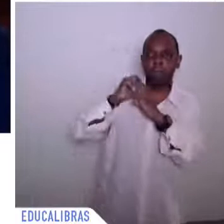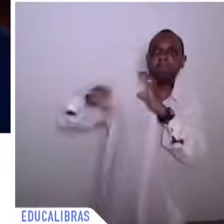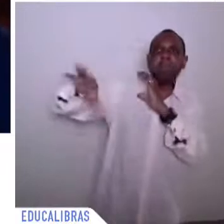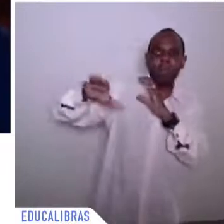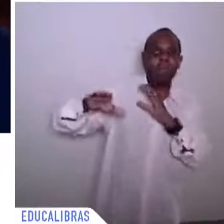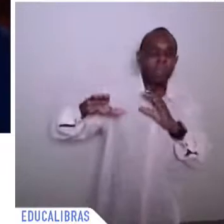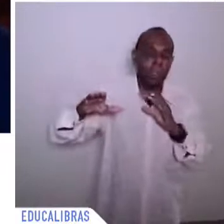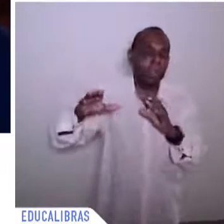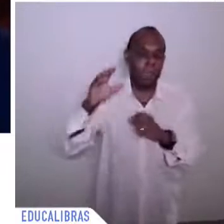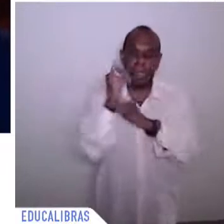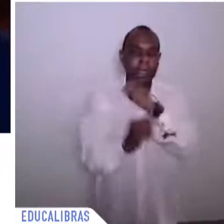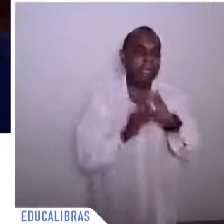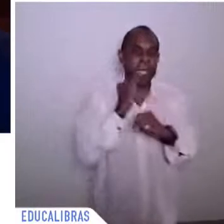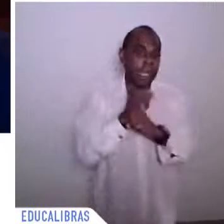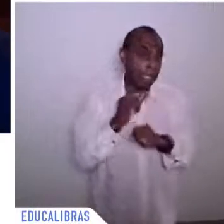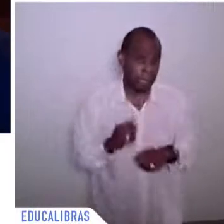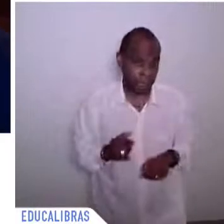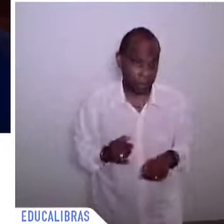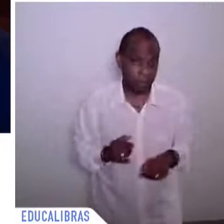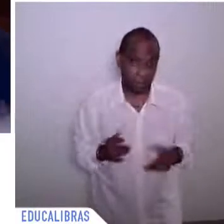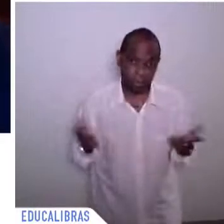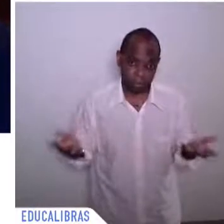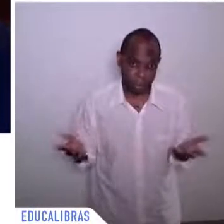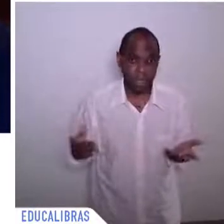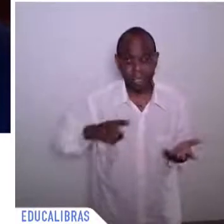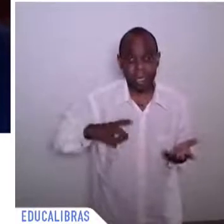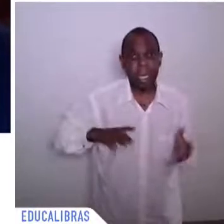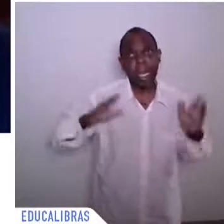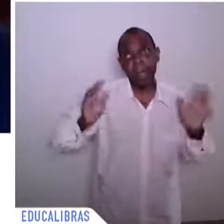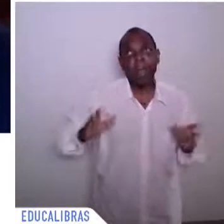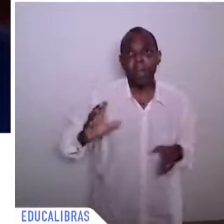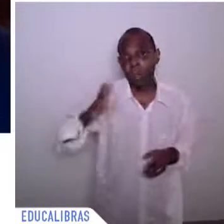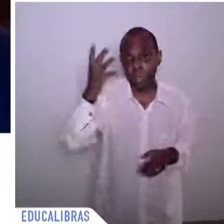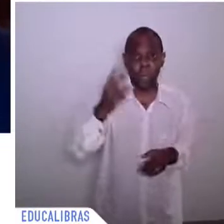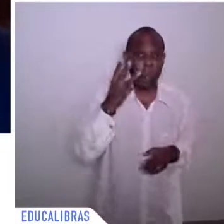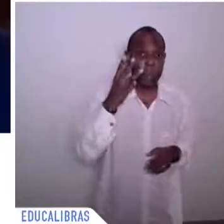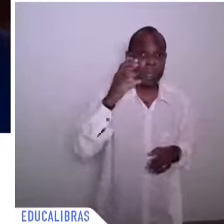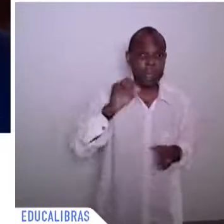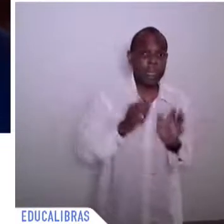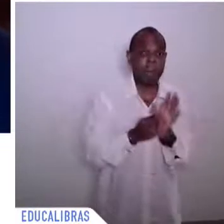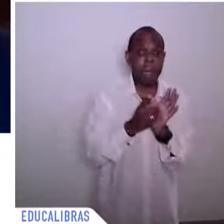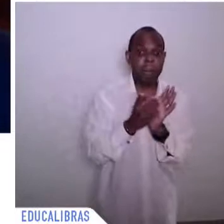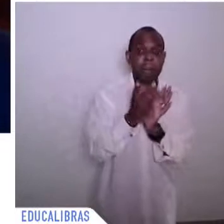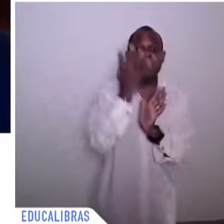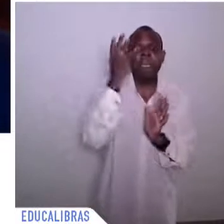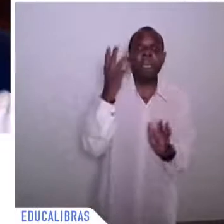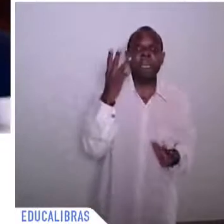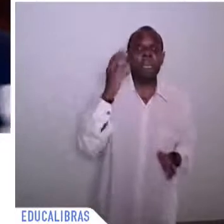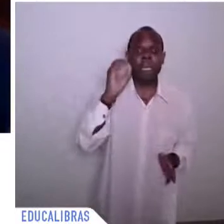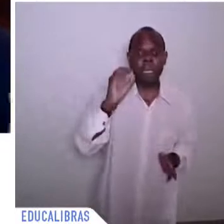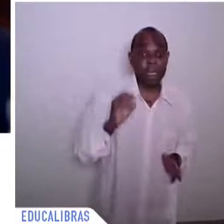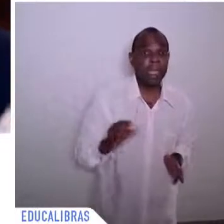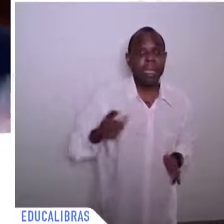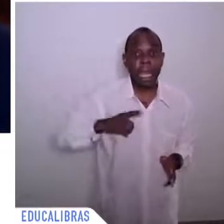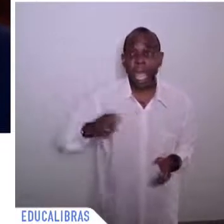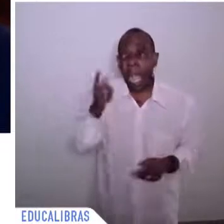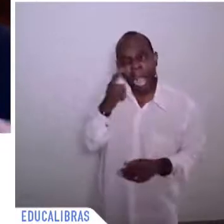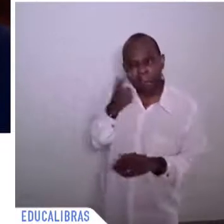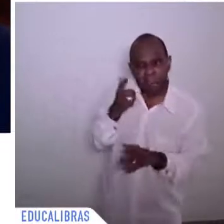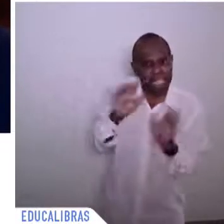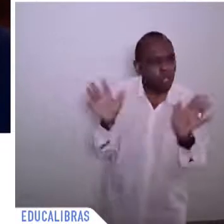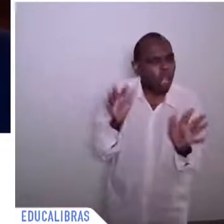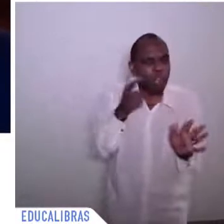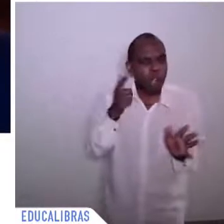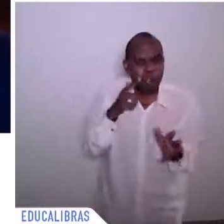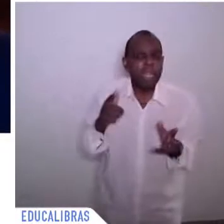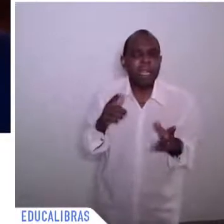media. If they complain a lot, they'll go back in their word. If there's no reaction, they will move on with what